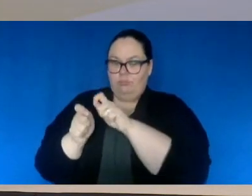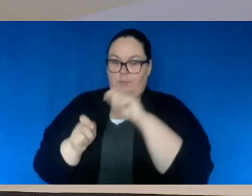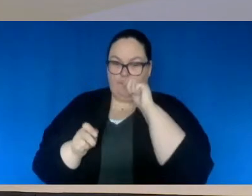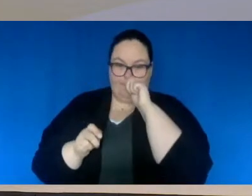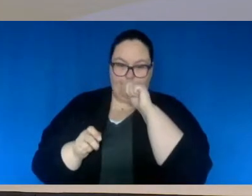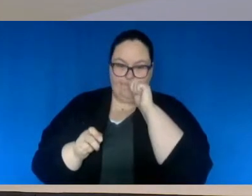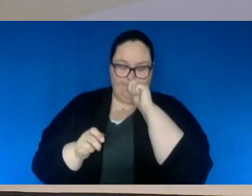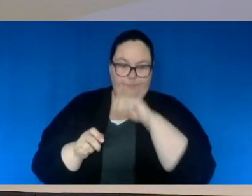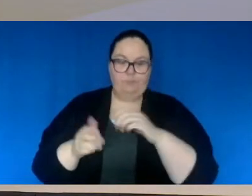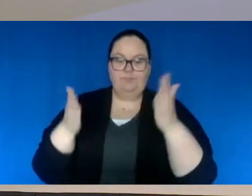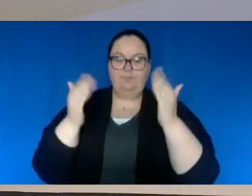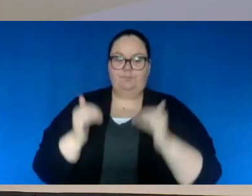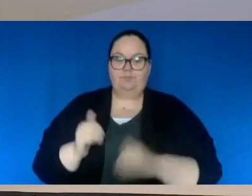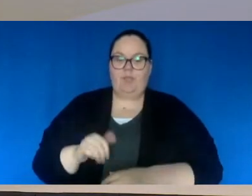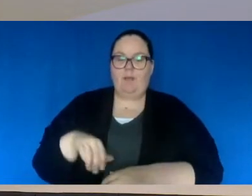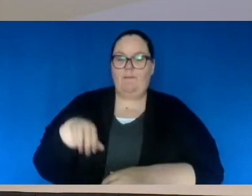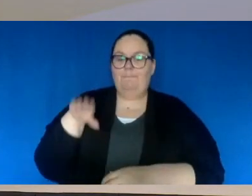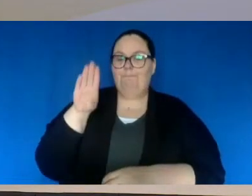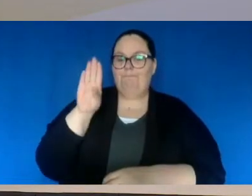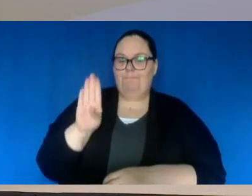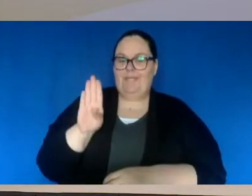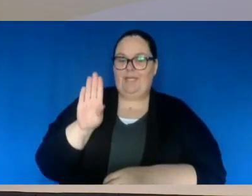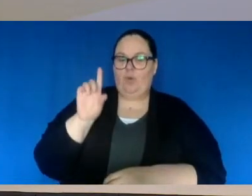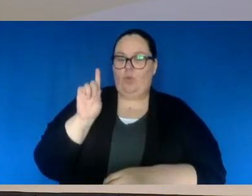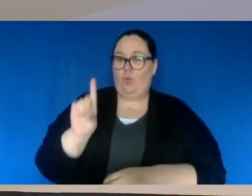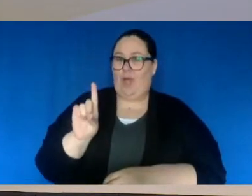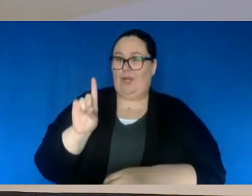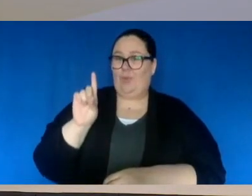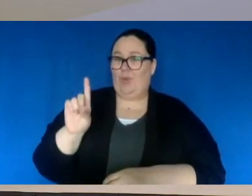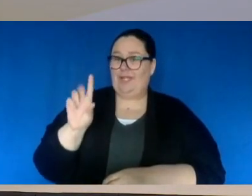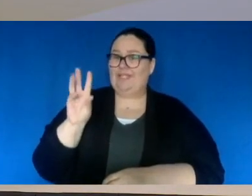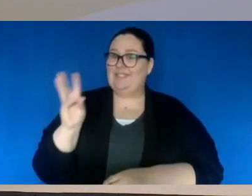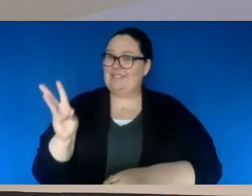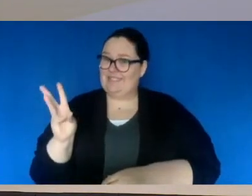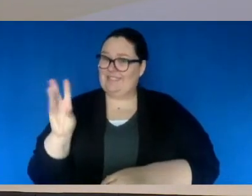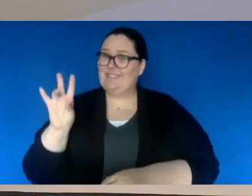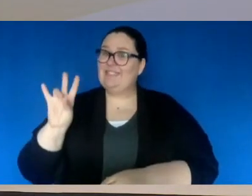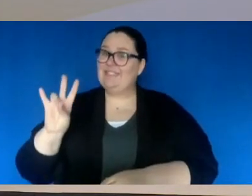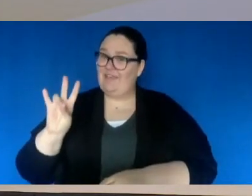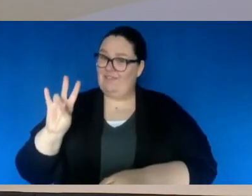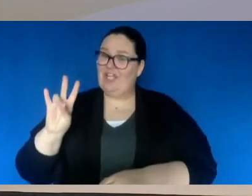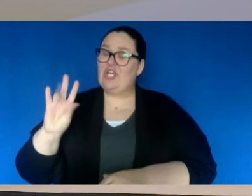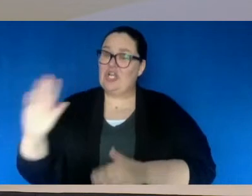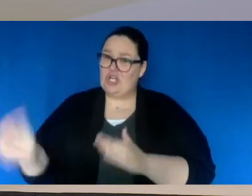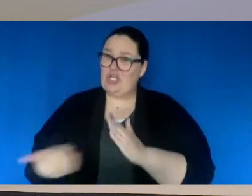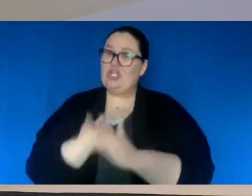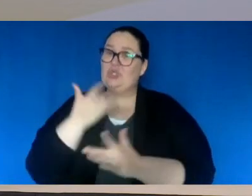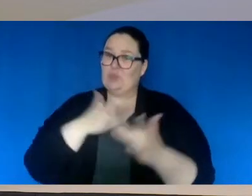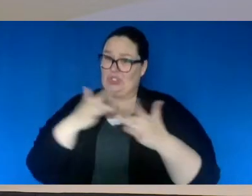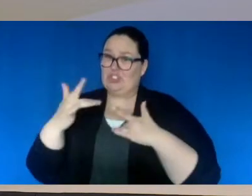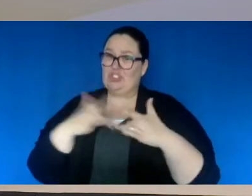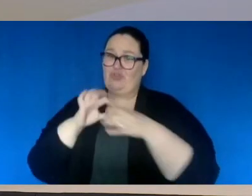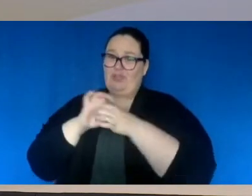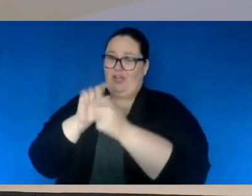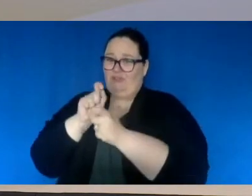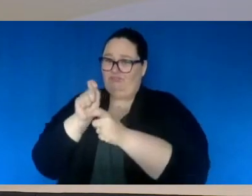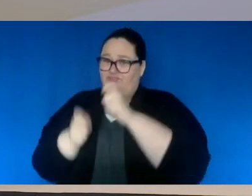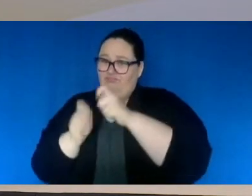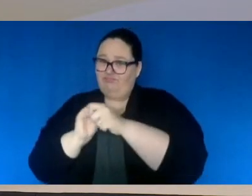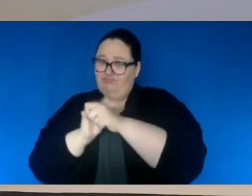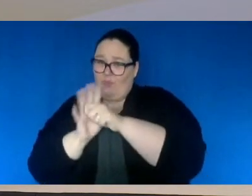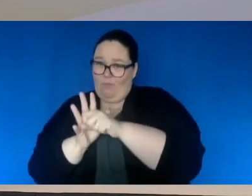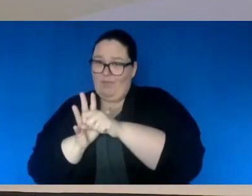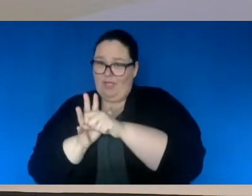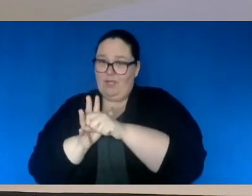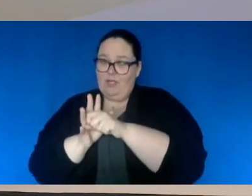And B1167 is a new variant of interest, according to the BCC Centre for Disease Control, and it's first